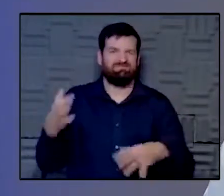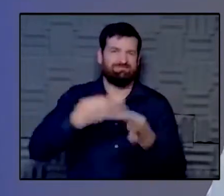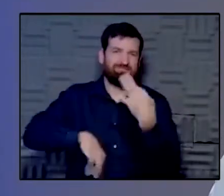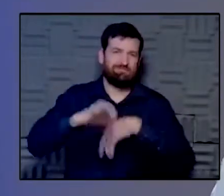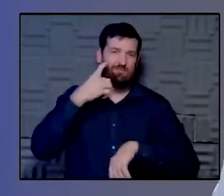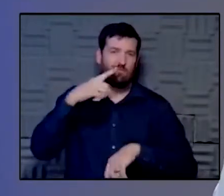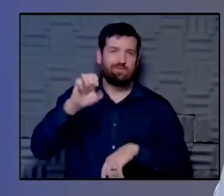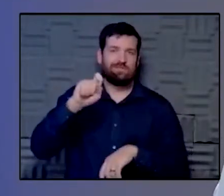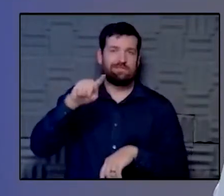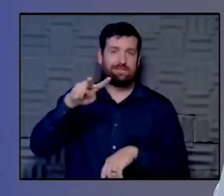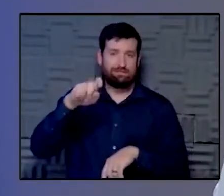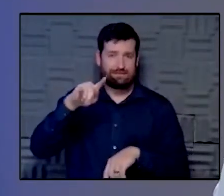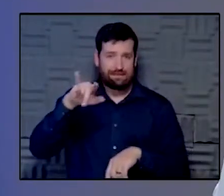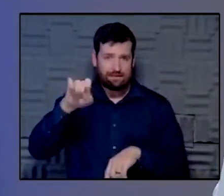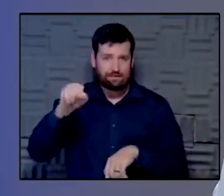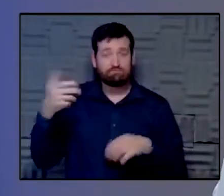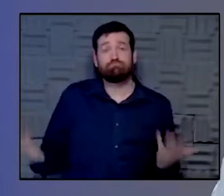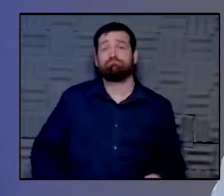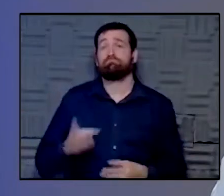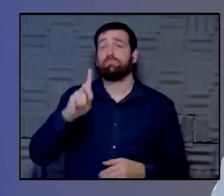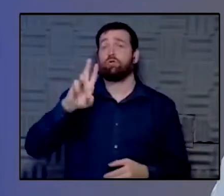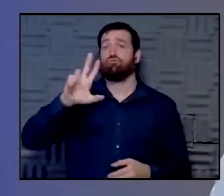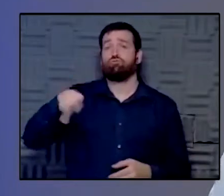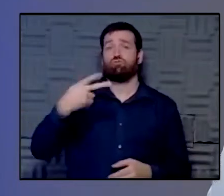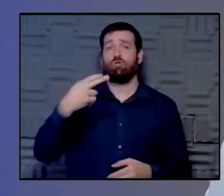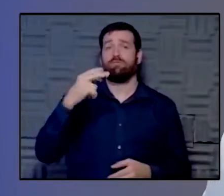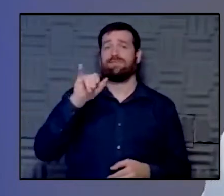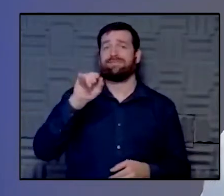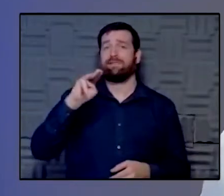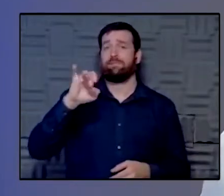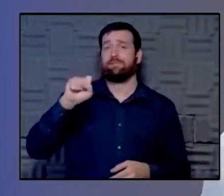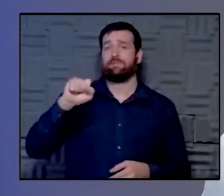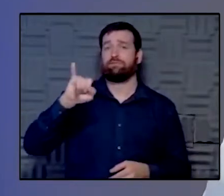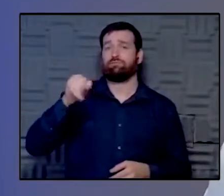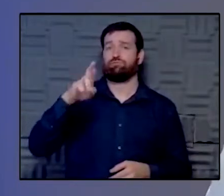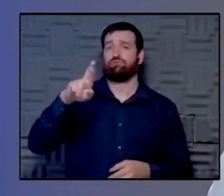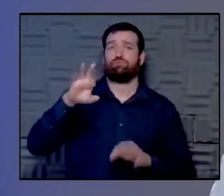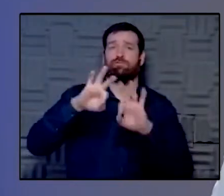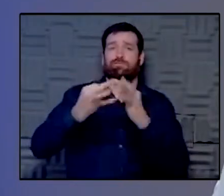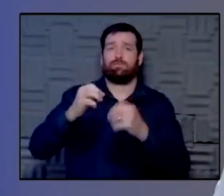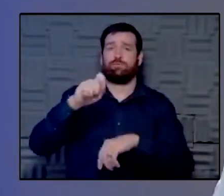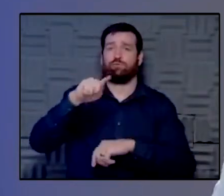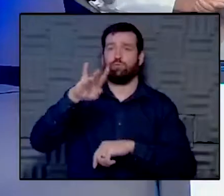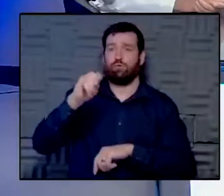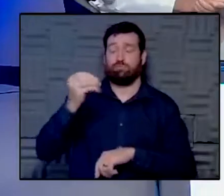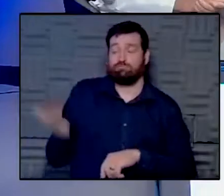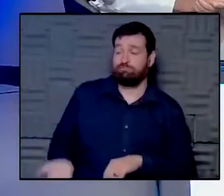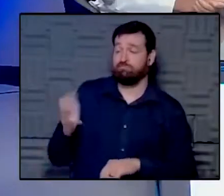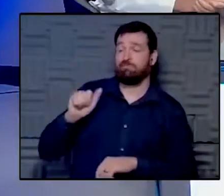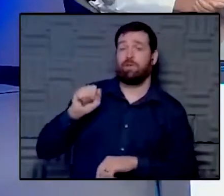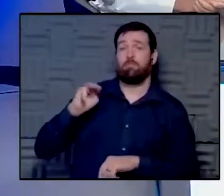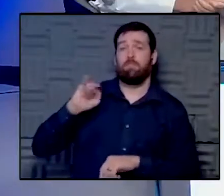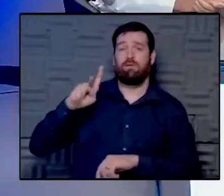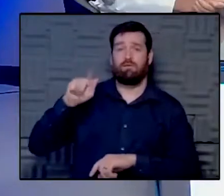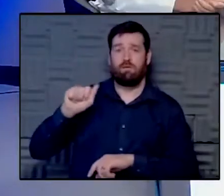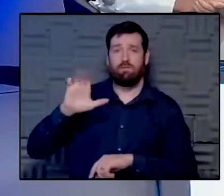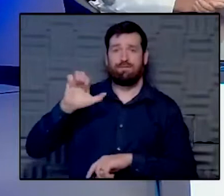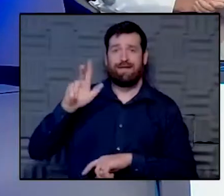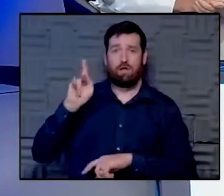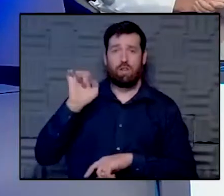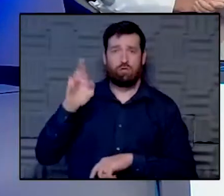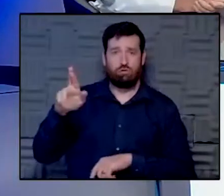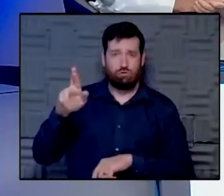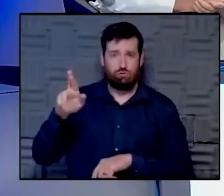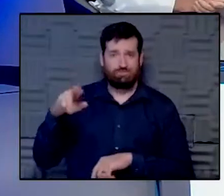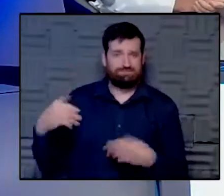today. And we are coming to you from the Dolph Simons Jr. Family Broadcast Studio. I have Amanda Cackler here in studio with